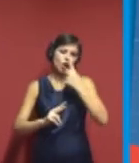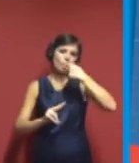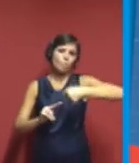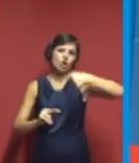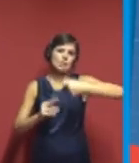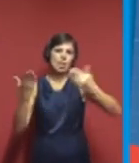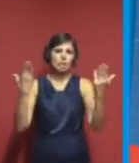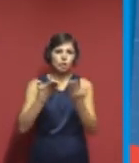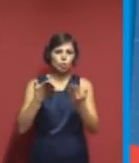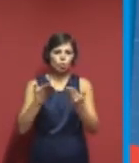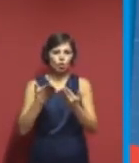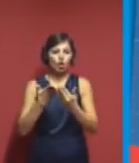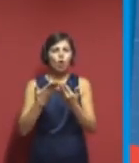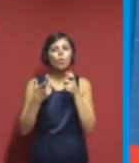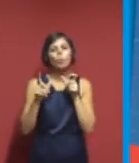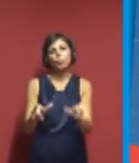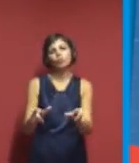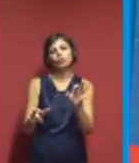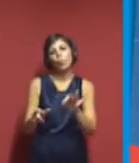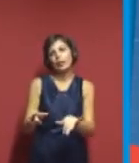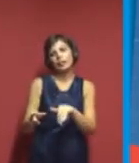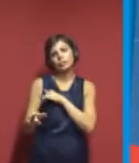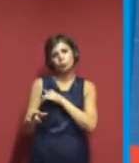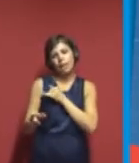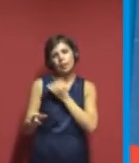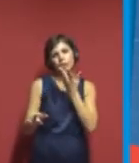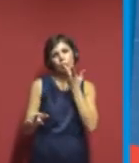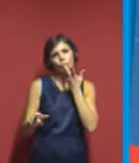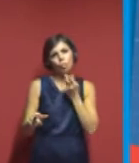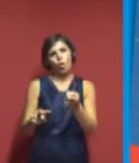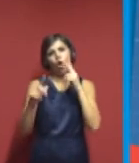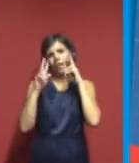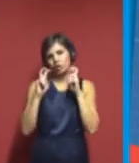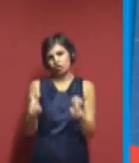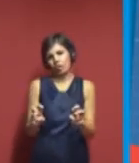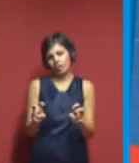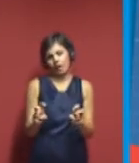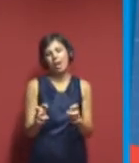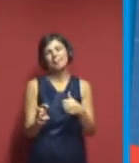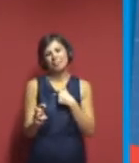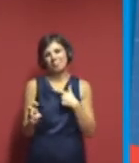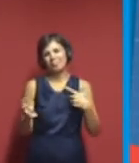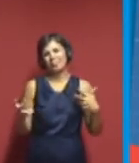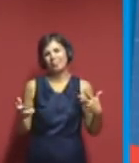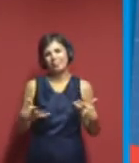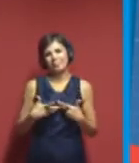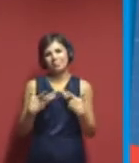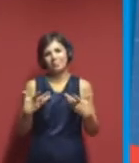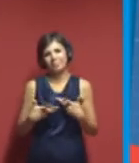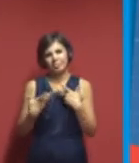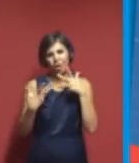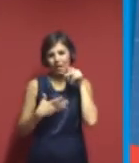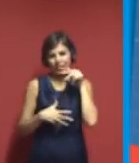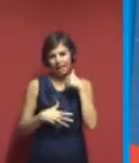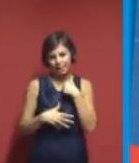50 students who want to do research about 15,000 euros. And I'm very proud of this, because everybody from Romania, they just told me, you cannot change the system.